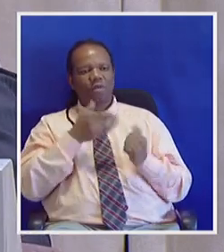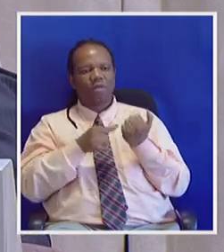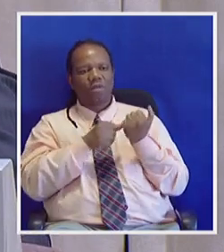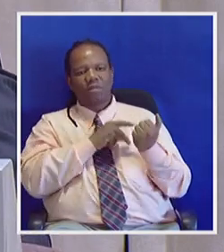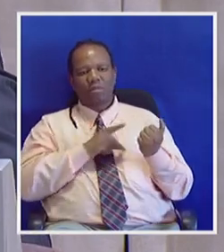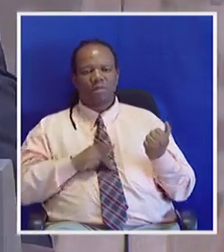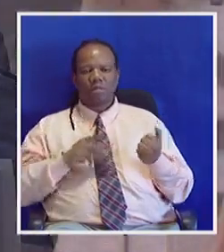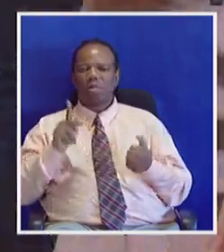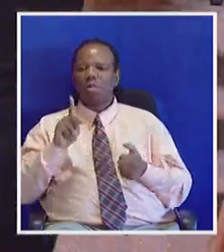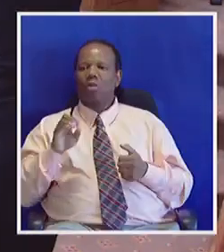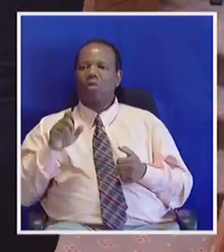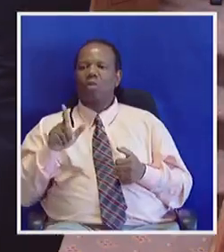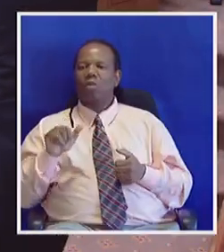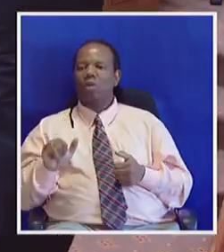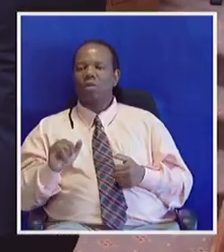Honorable Koni.